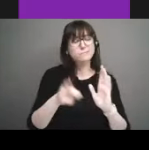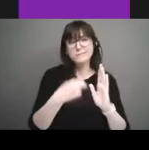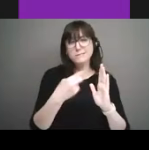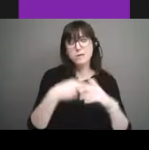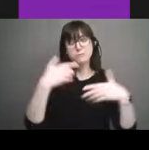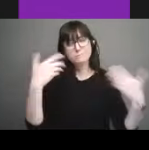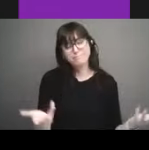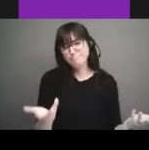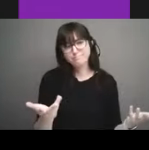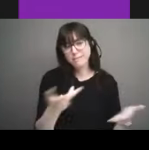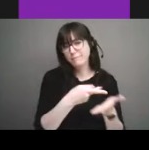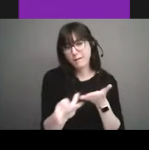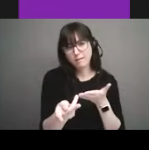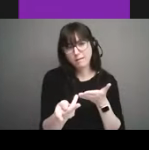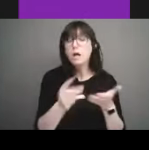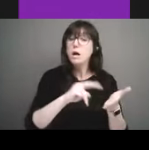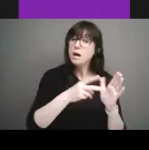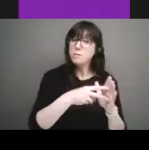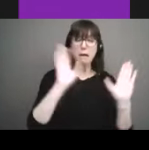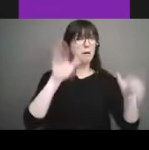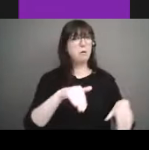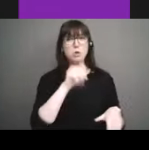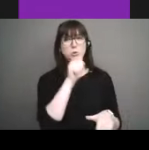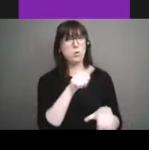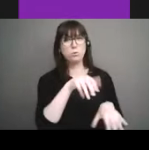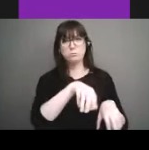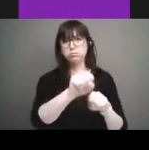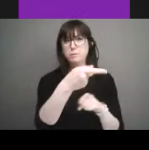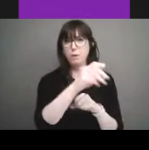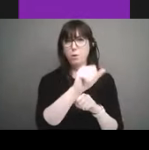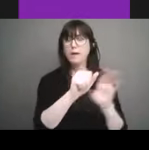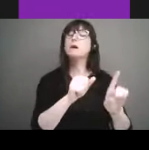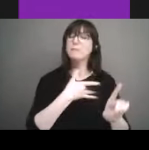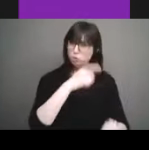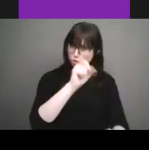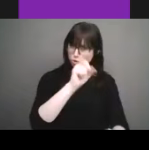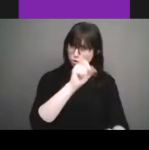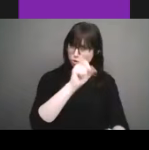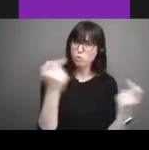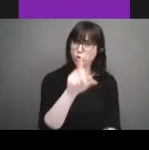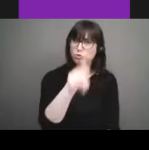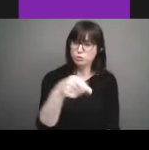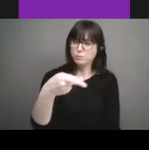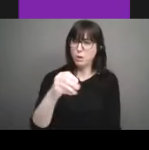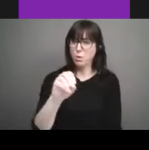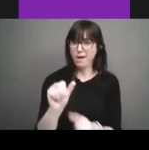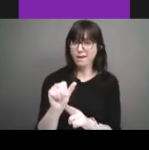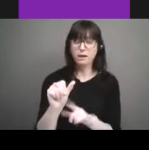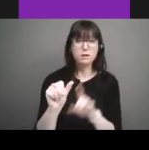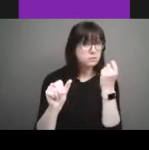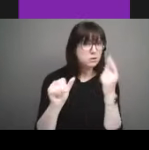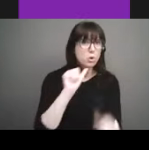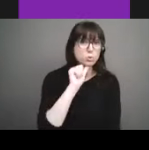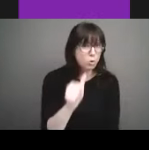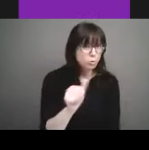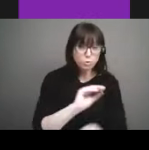to say that you shouldn't do one. I believe firmly that you ought to do one, because if you don't do one,